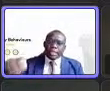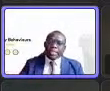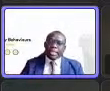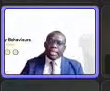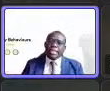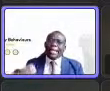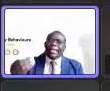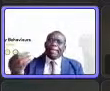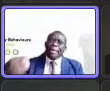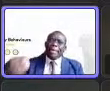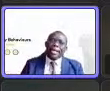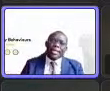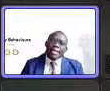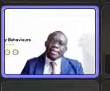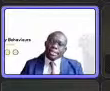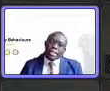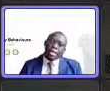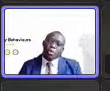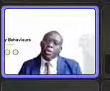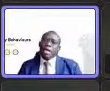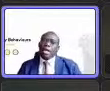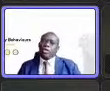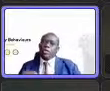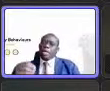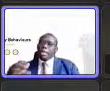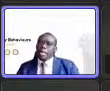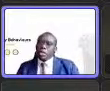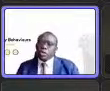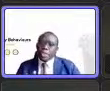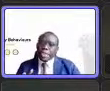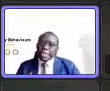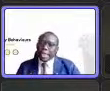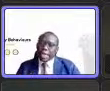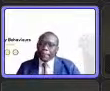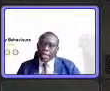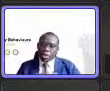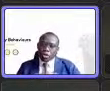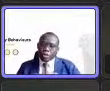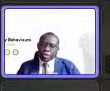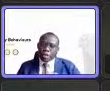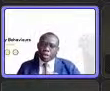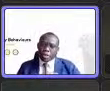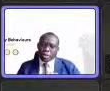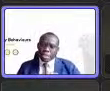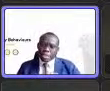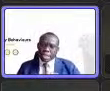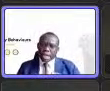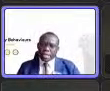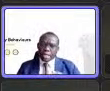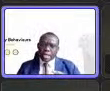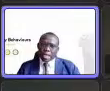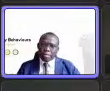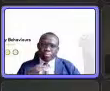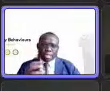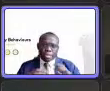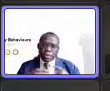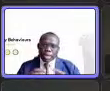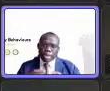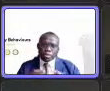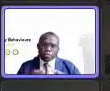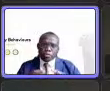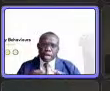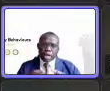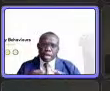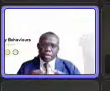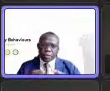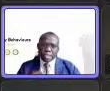electropolis centers in a manner that is sustainable and also in a manner that also takes care of the environment. And then there's quite